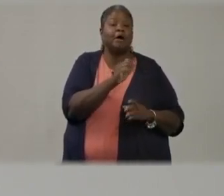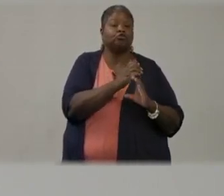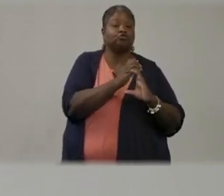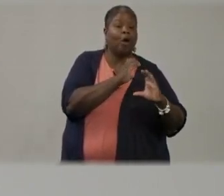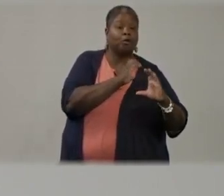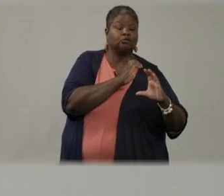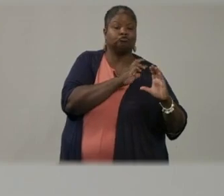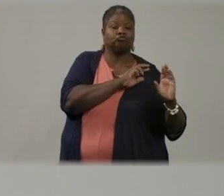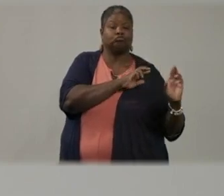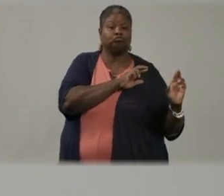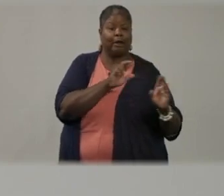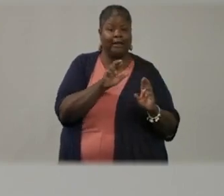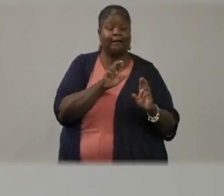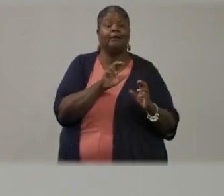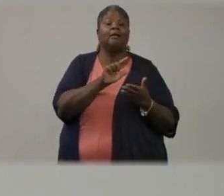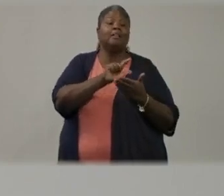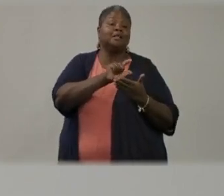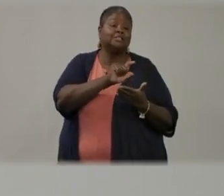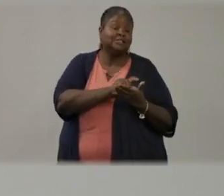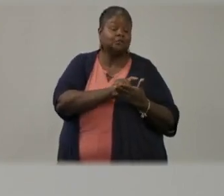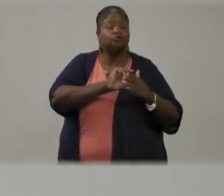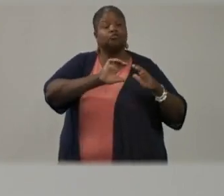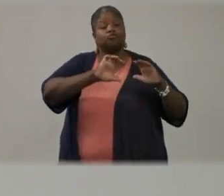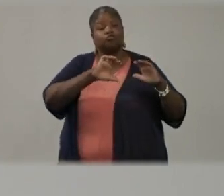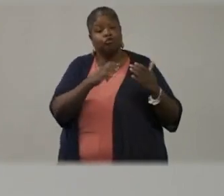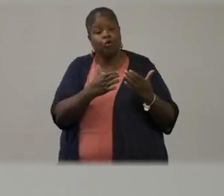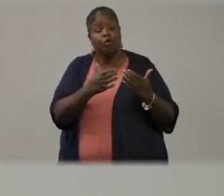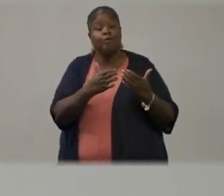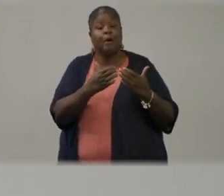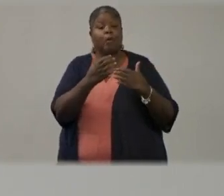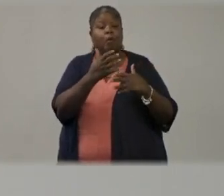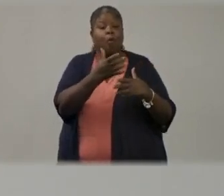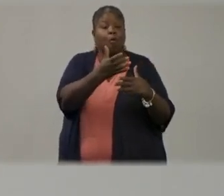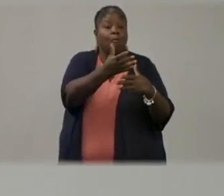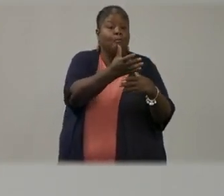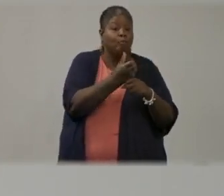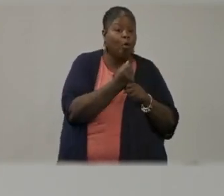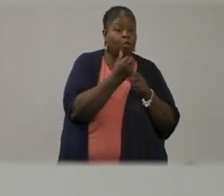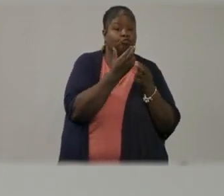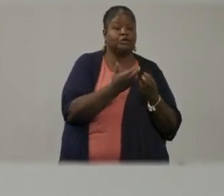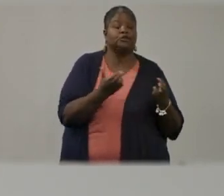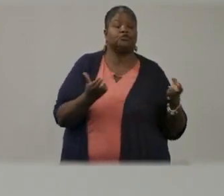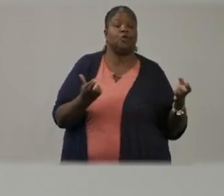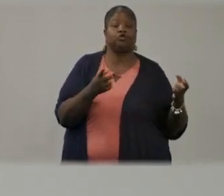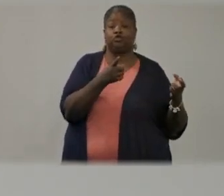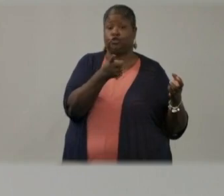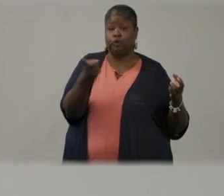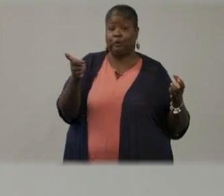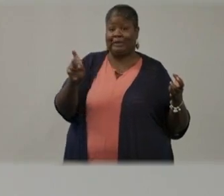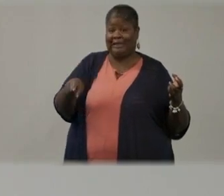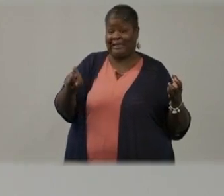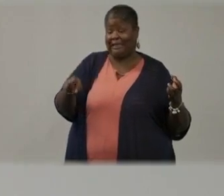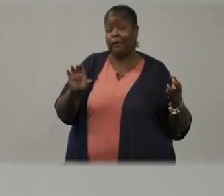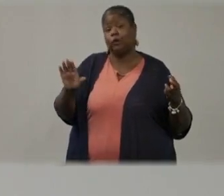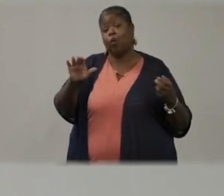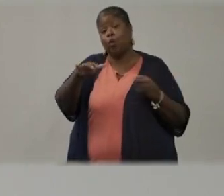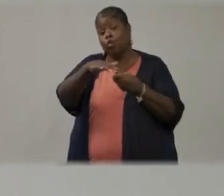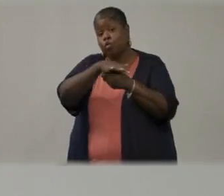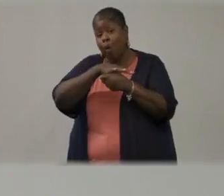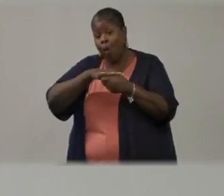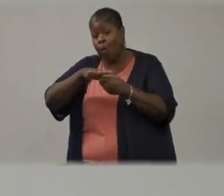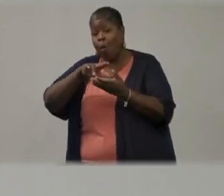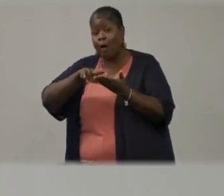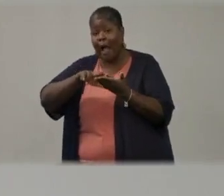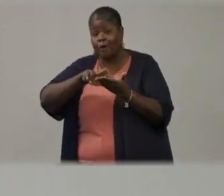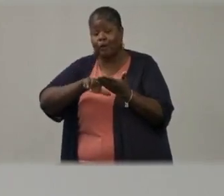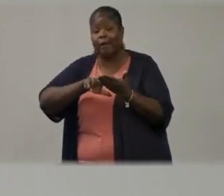trucks. Logistics is the group that is going to pull any type of resource that you may need, whether it's your local contract or you